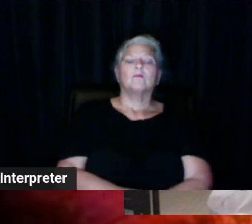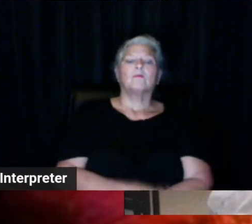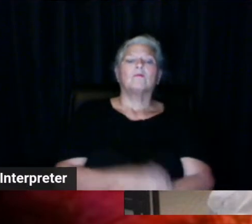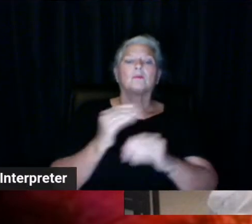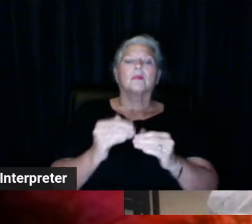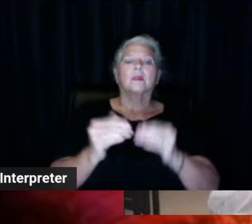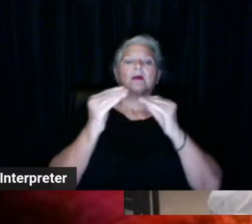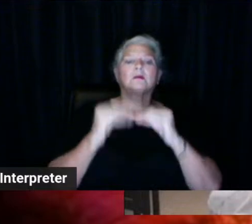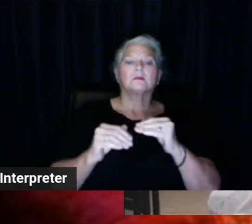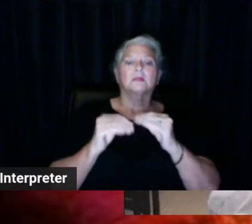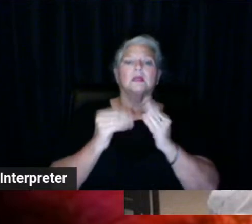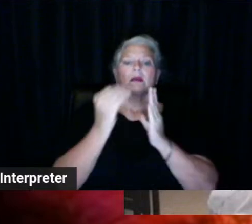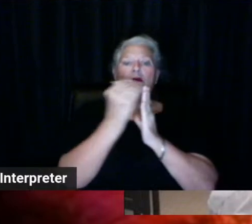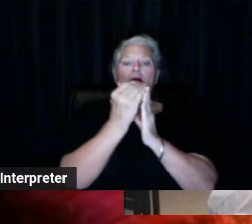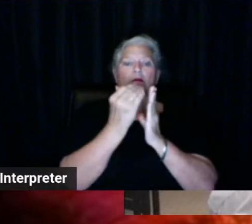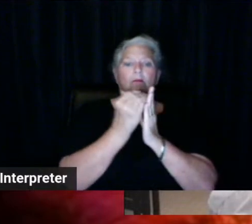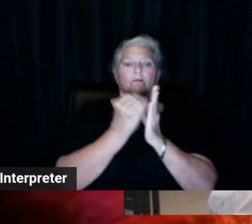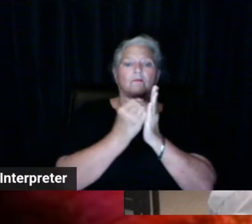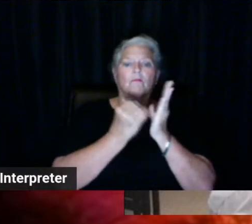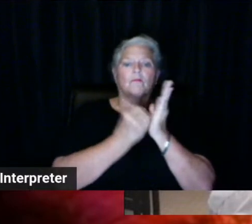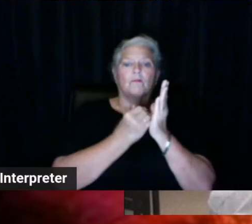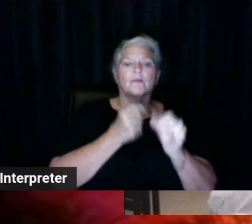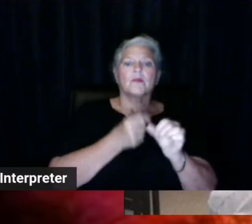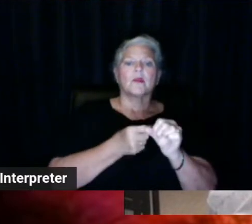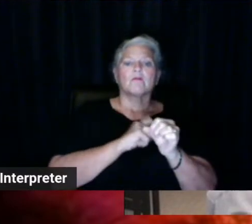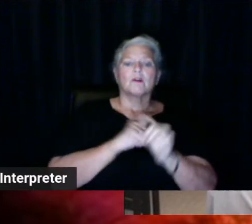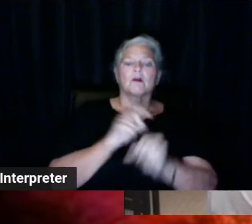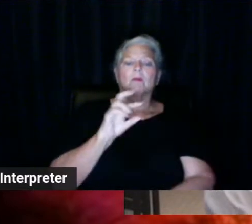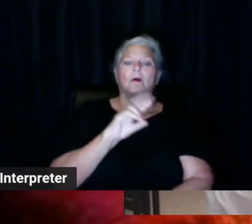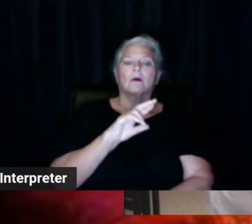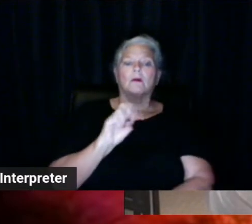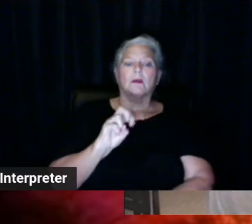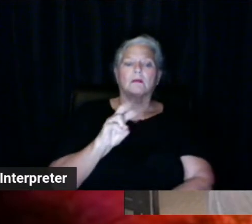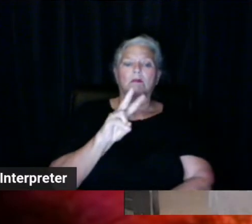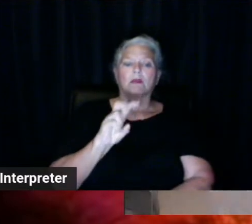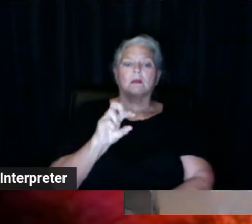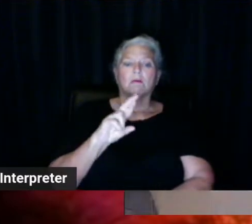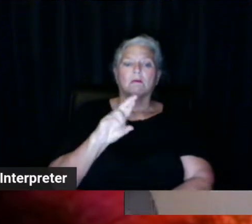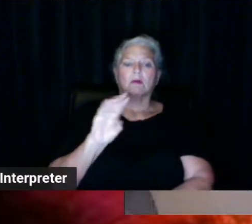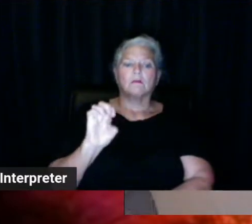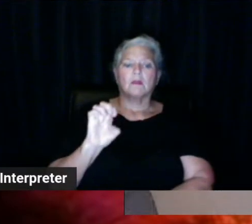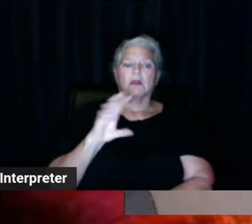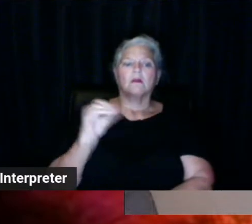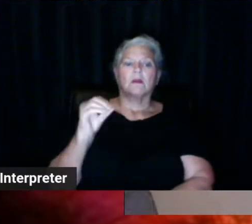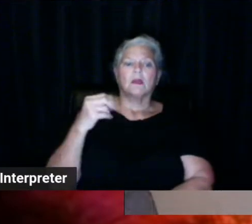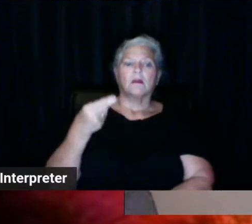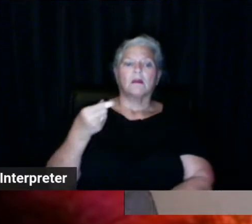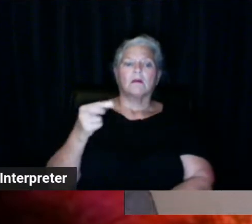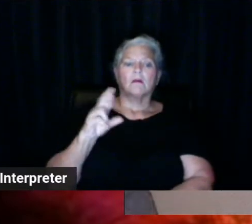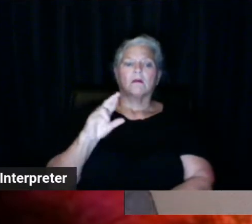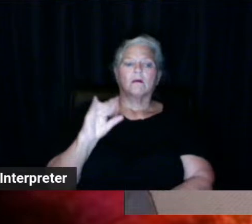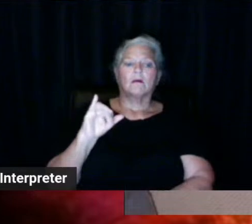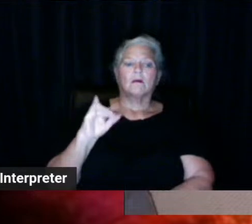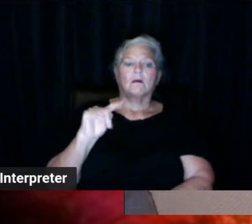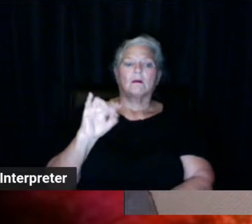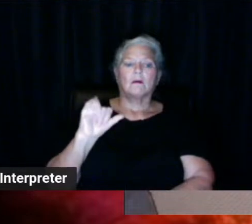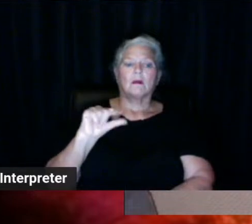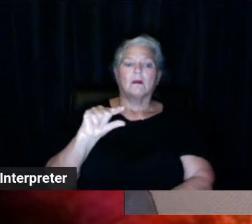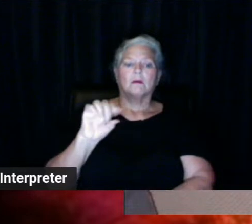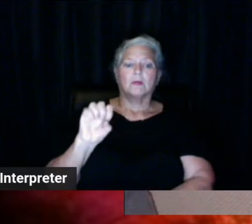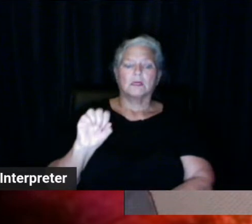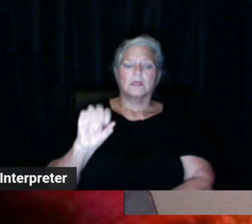the request from the Revere and Son Heritage Trust for land use of the entire park to hold a